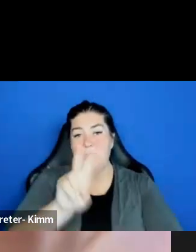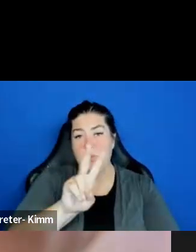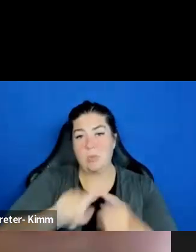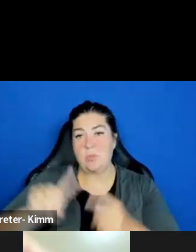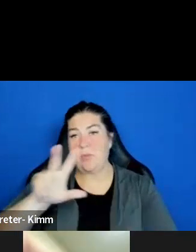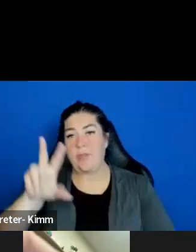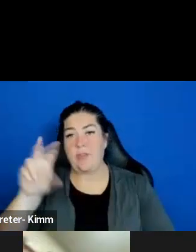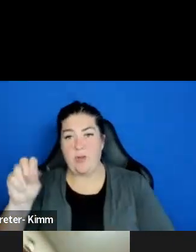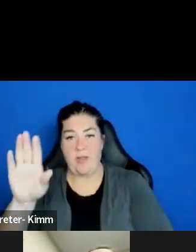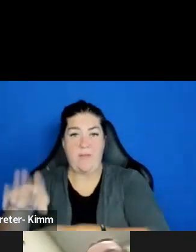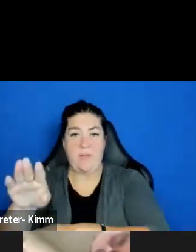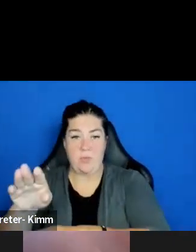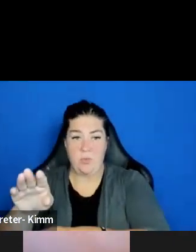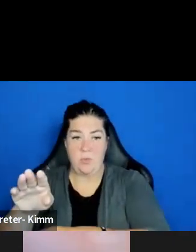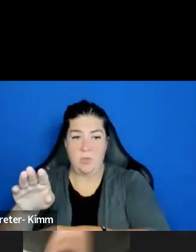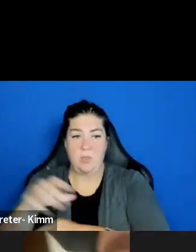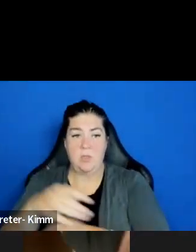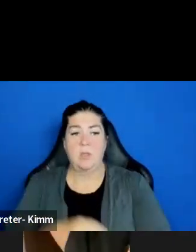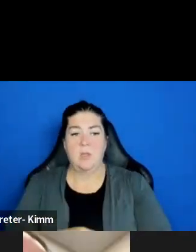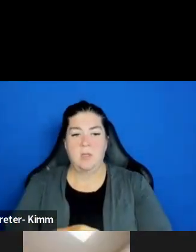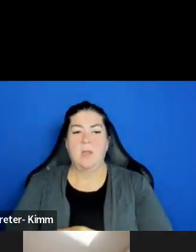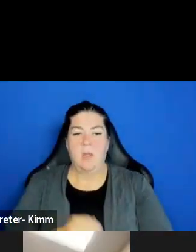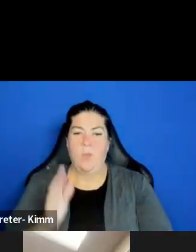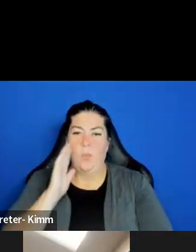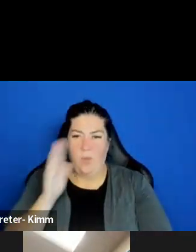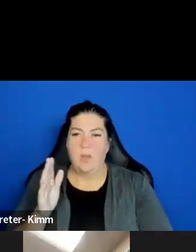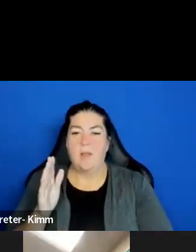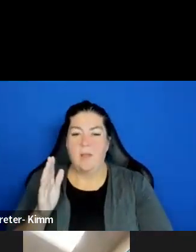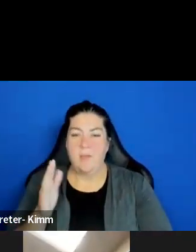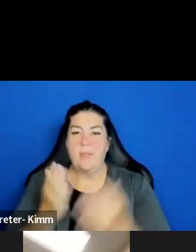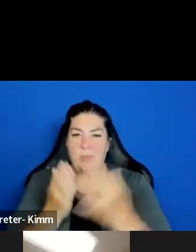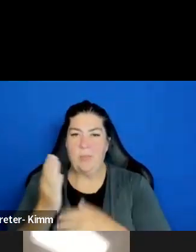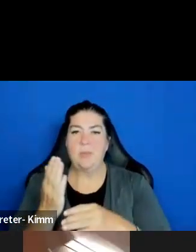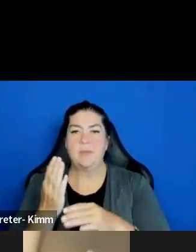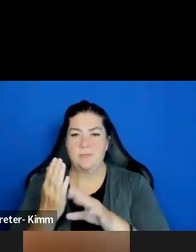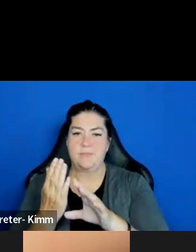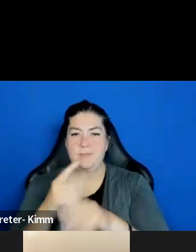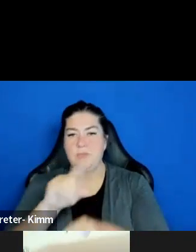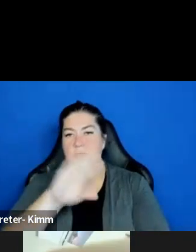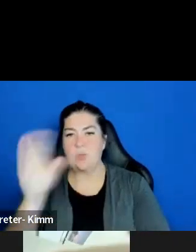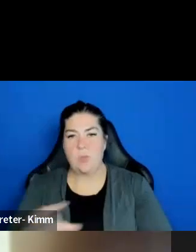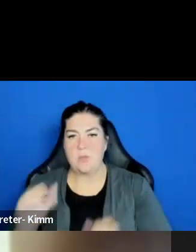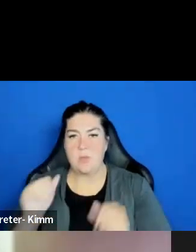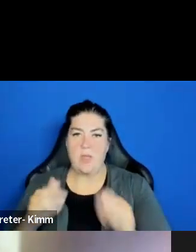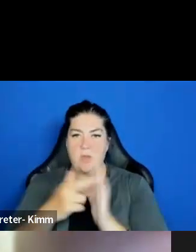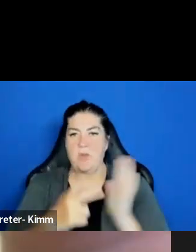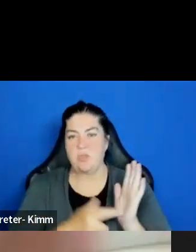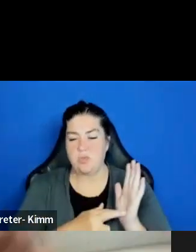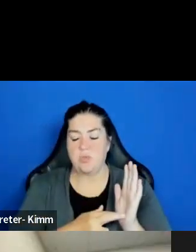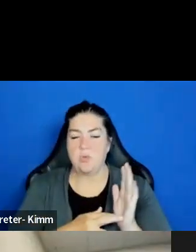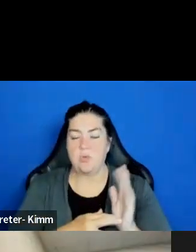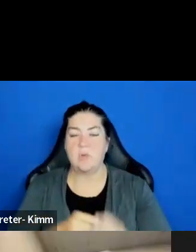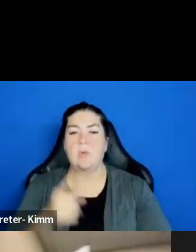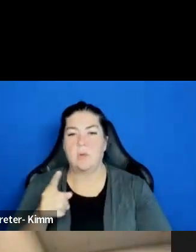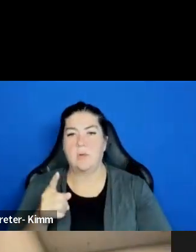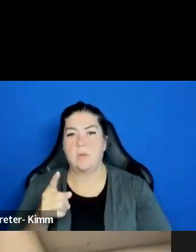the afternoon. And it will be held via Zoom, so you'll be able to register for that Zoom link. Once that you register